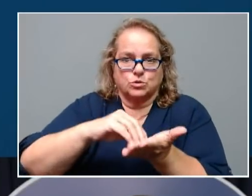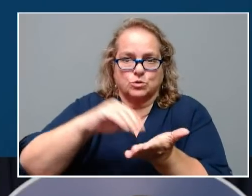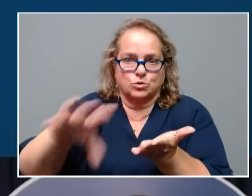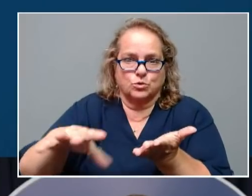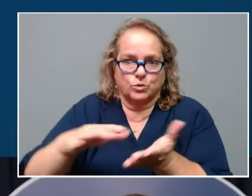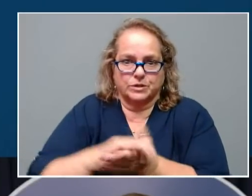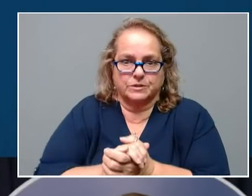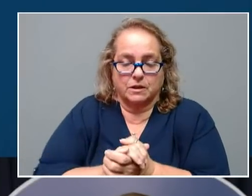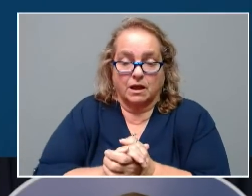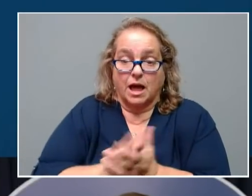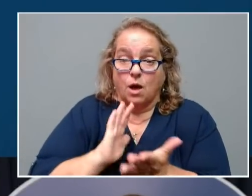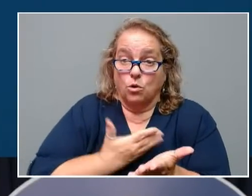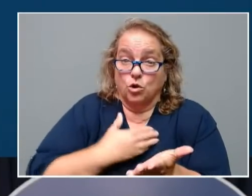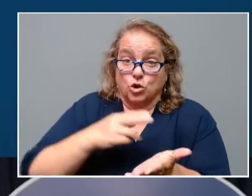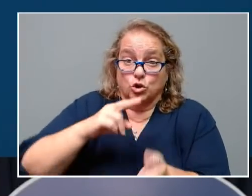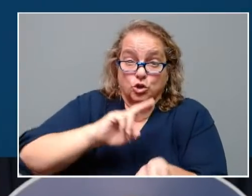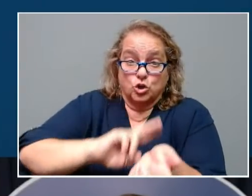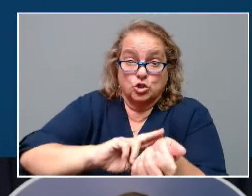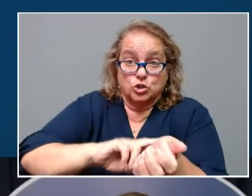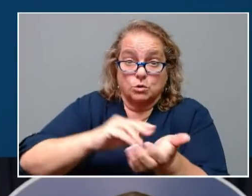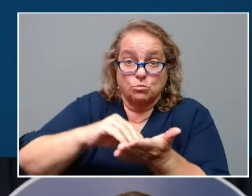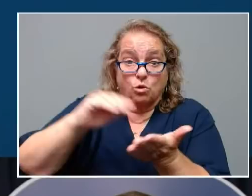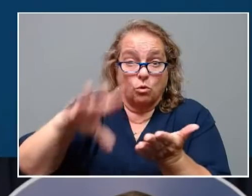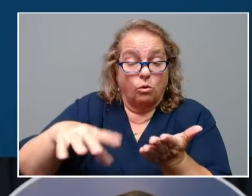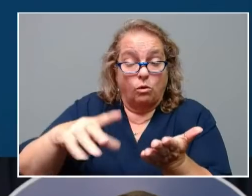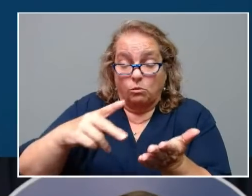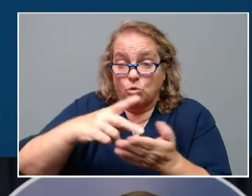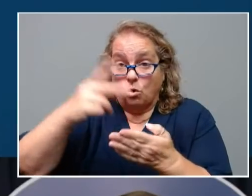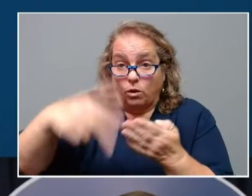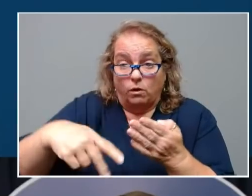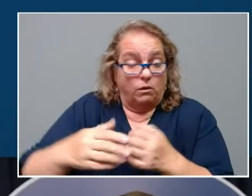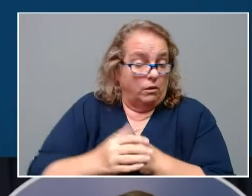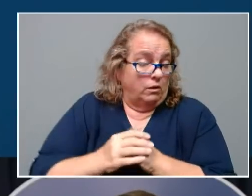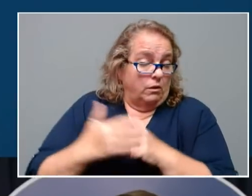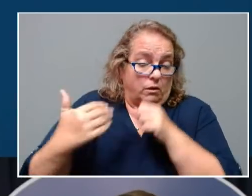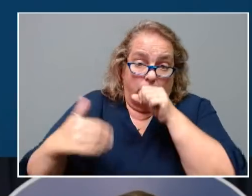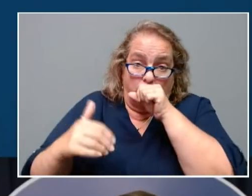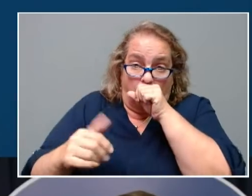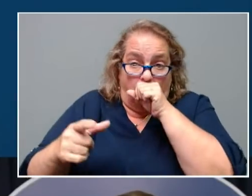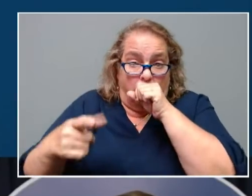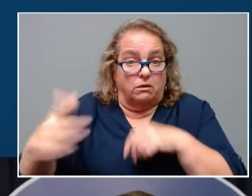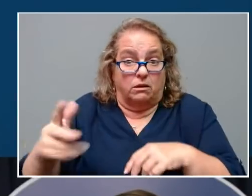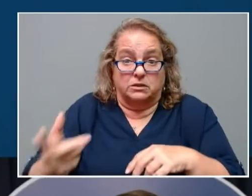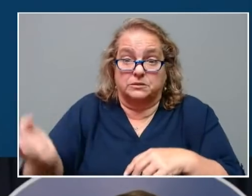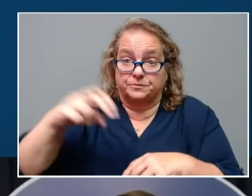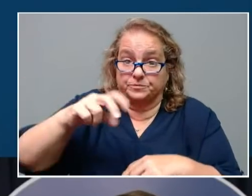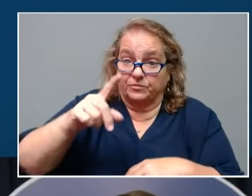nursing programs have stepped up. Some of these we directly arranged. Some of them